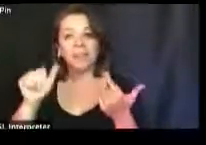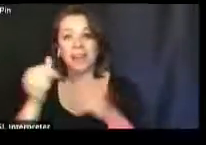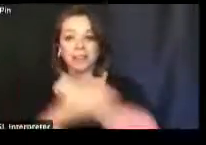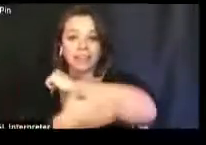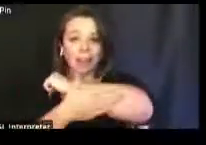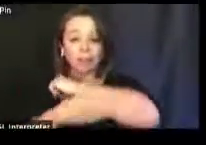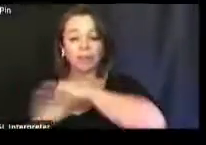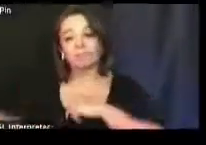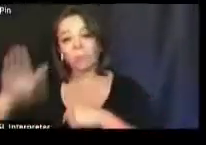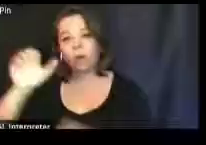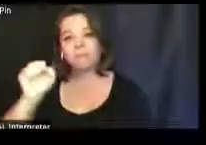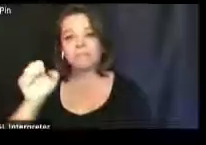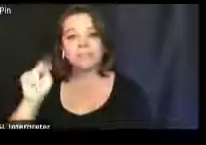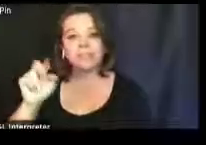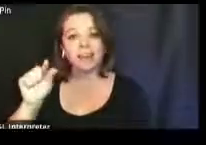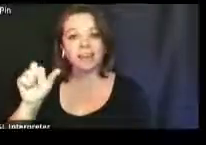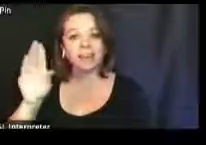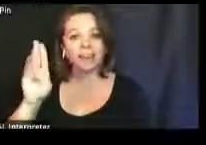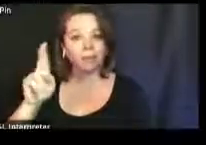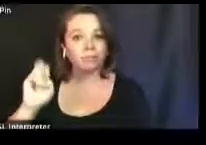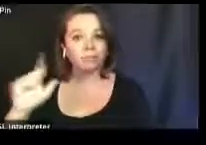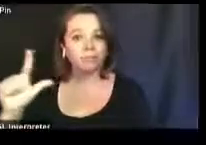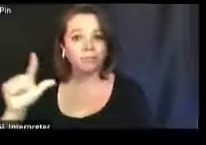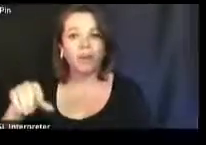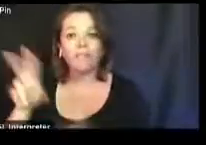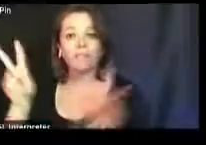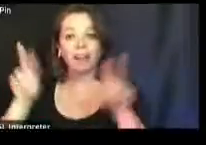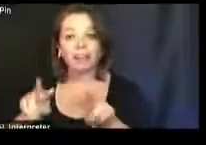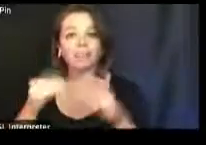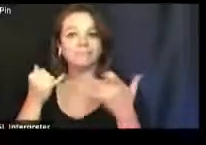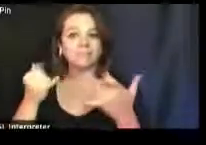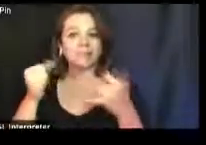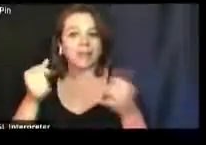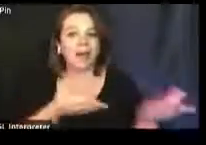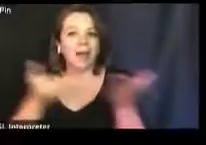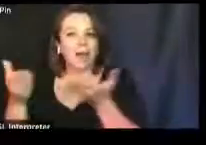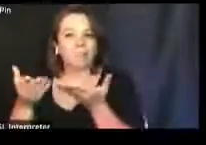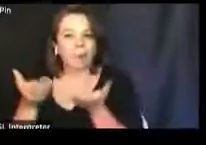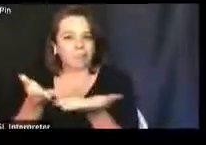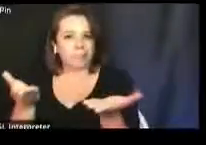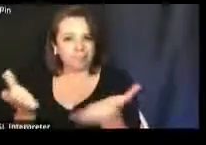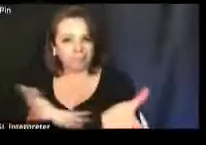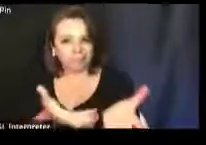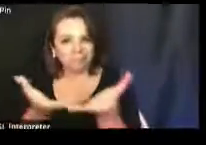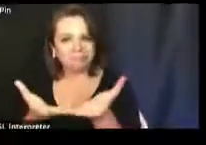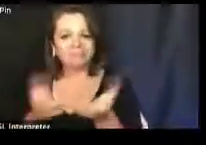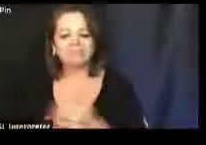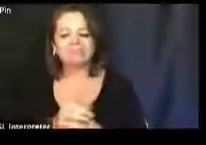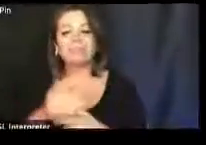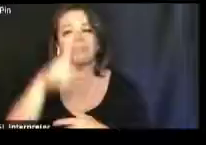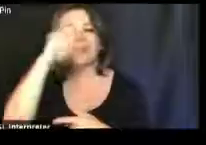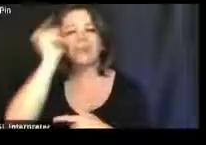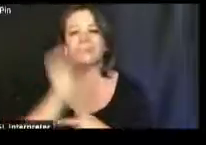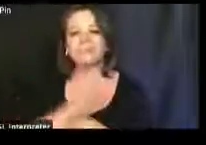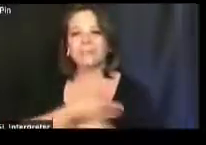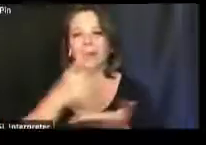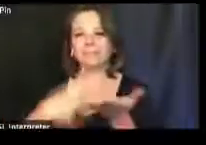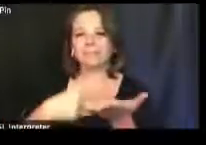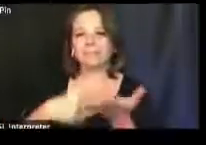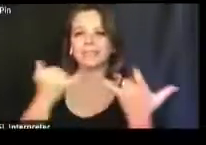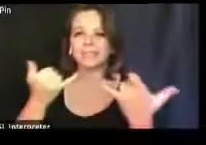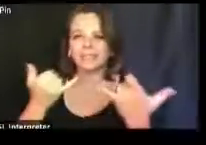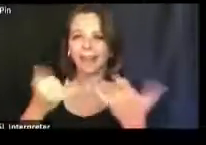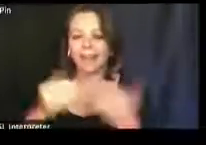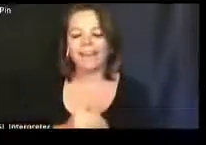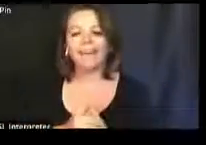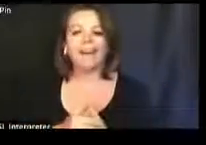Gabriel Valley. And today I brought a prop. Due to our discussion yesterday, we brought up the conversation, or I brought up